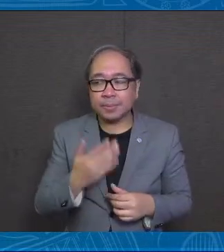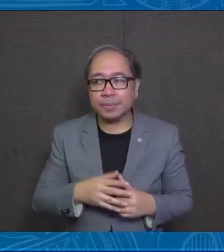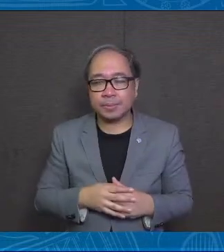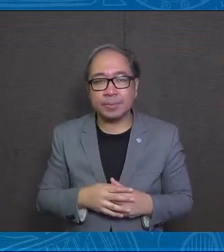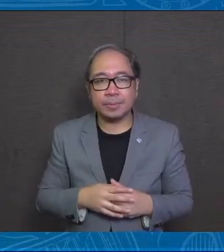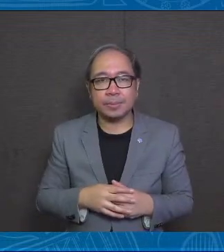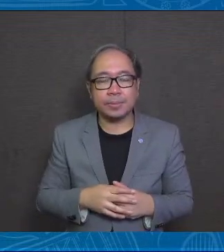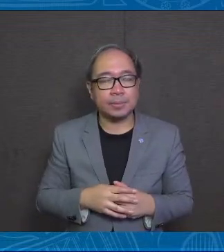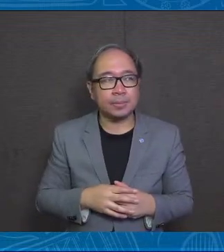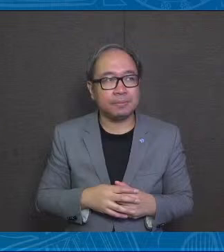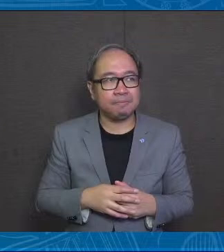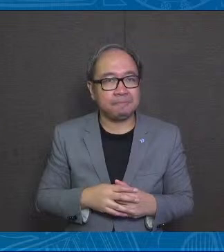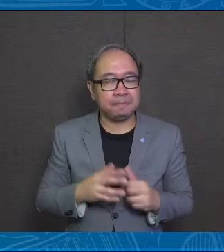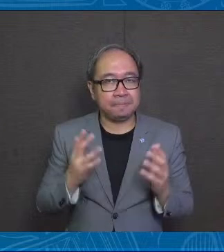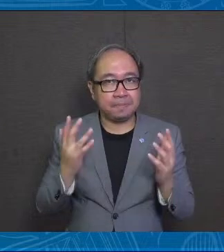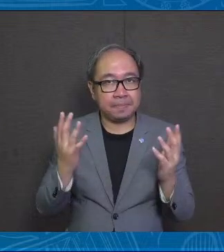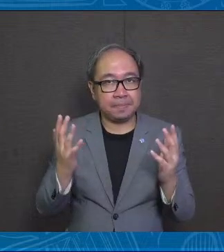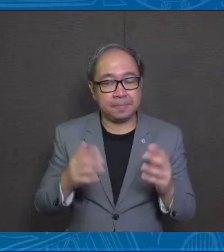Excellent.